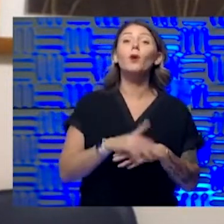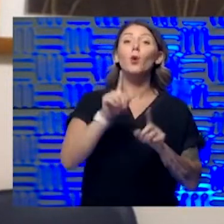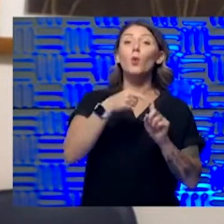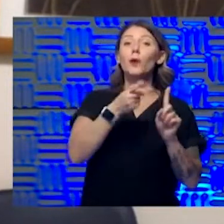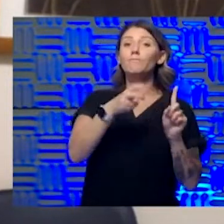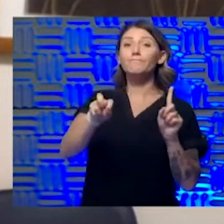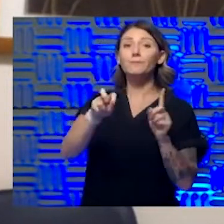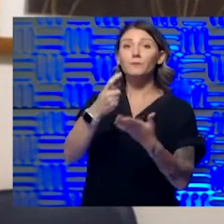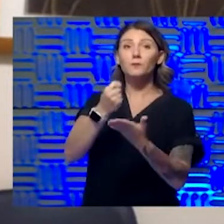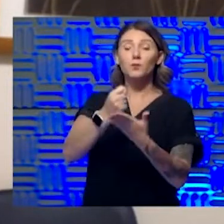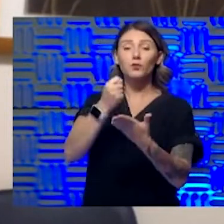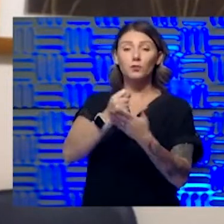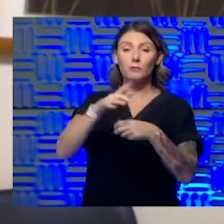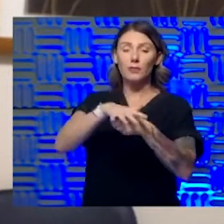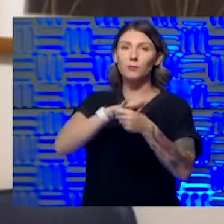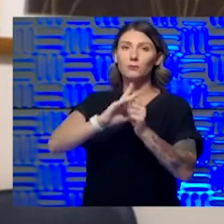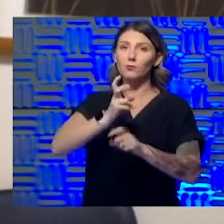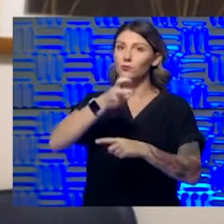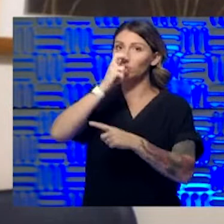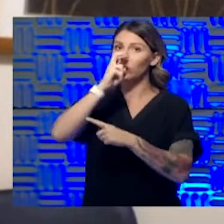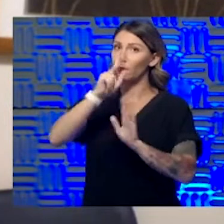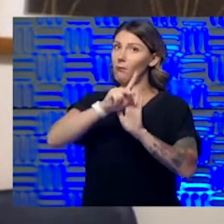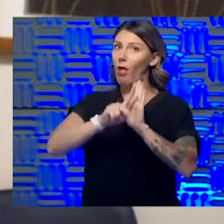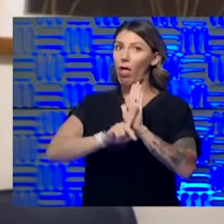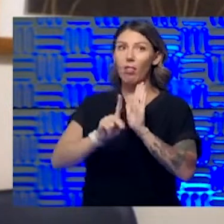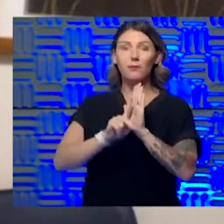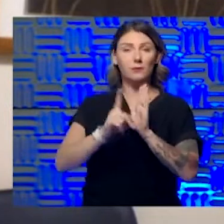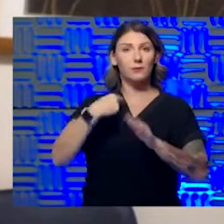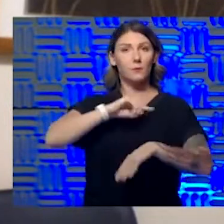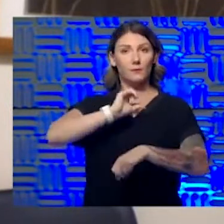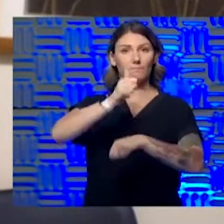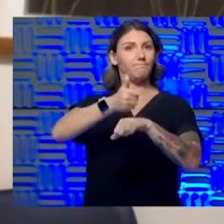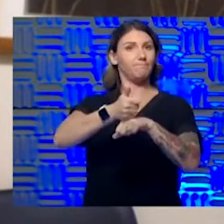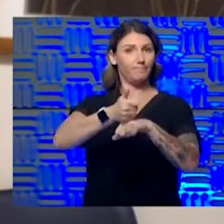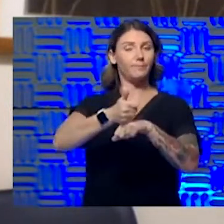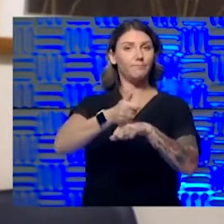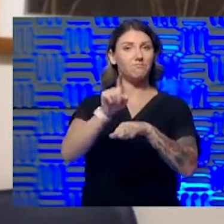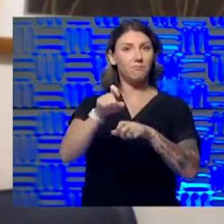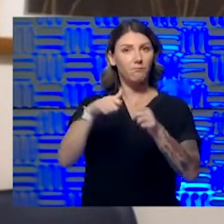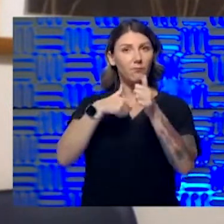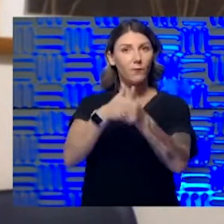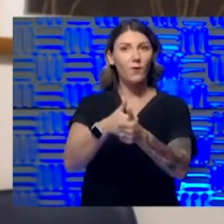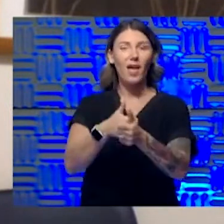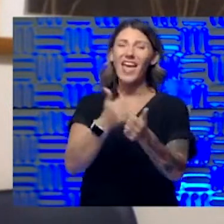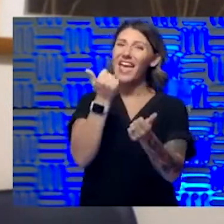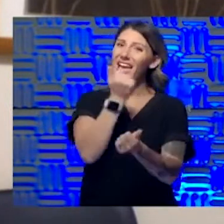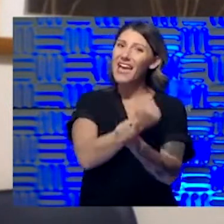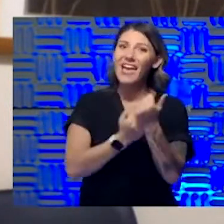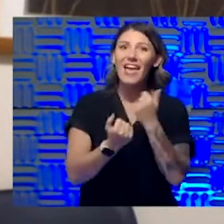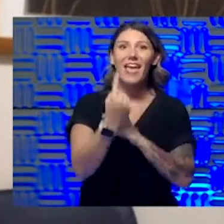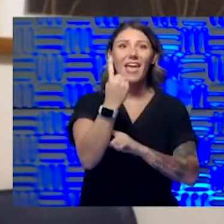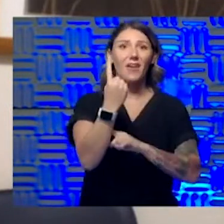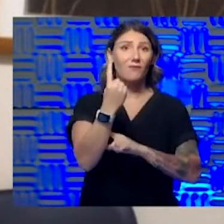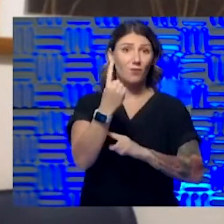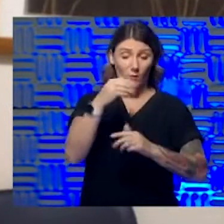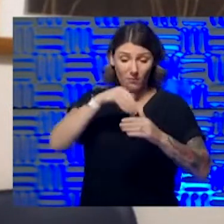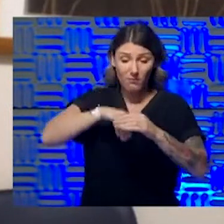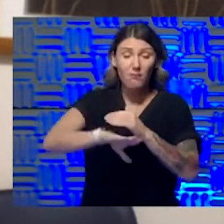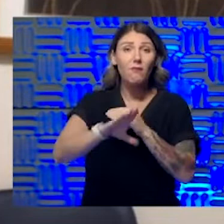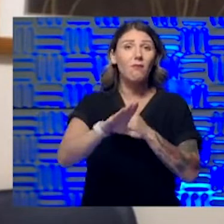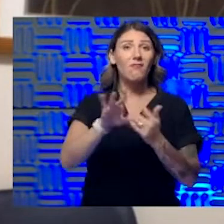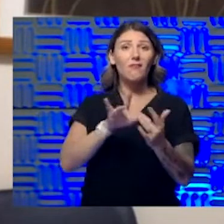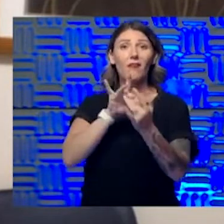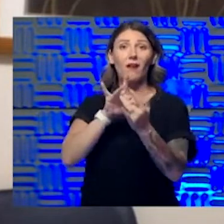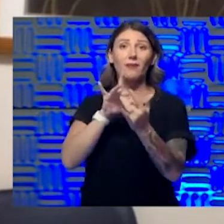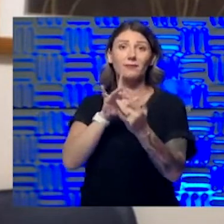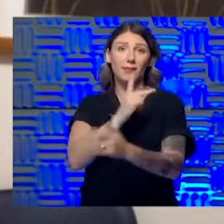adhering very strictly to policies that we have implemented to everybody that's coming into contact with patients to being